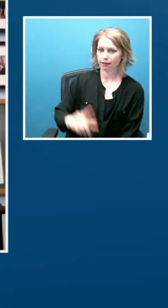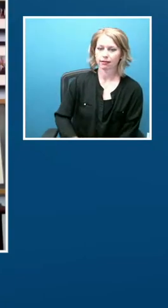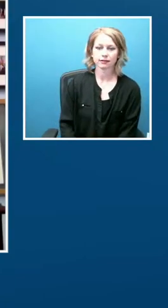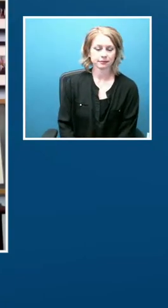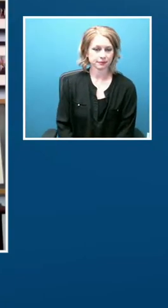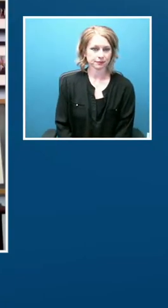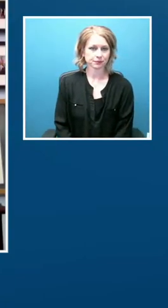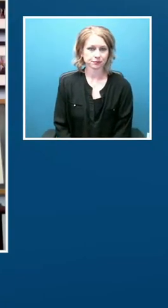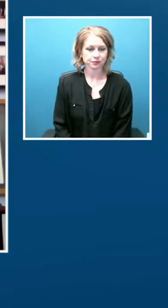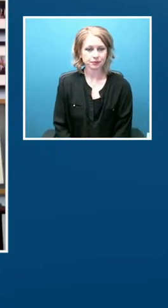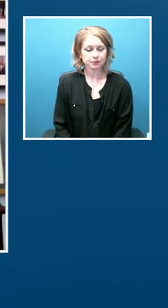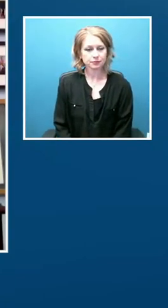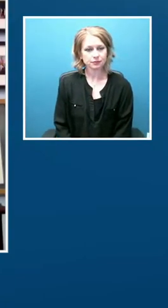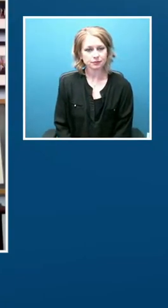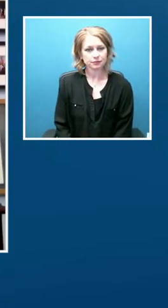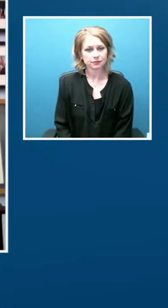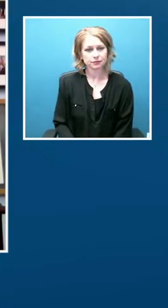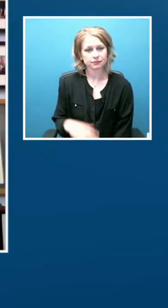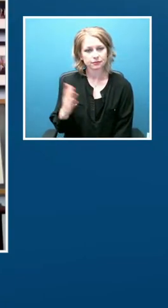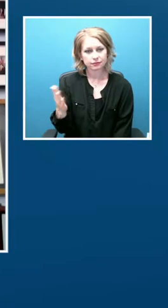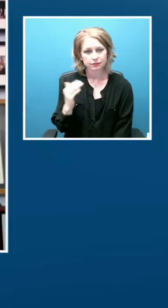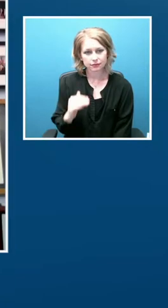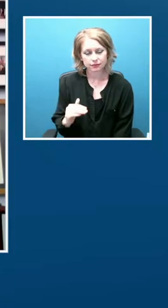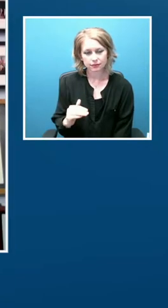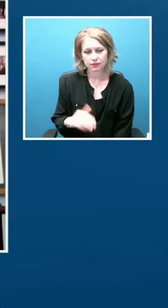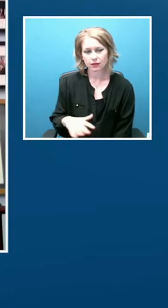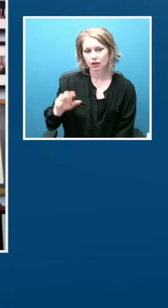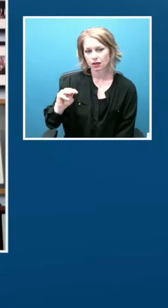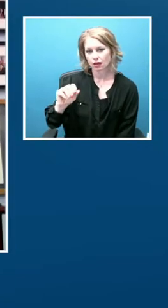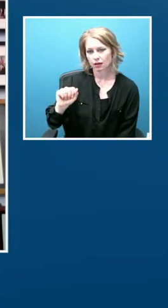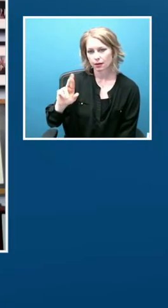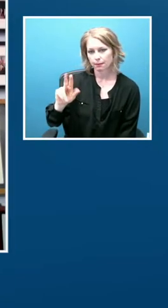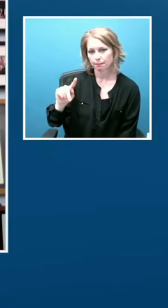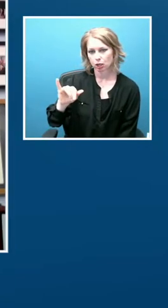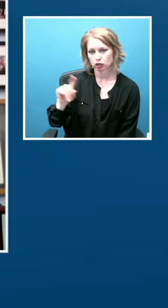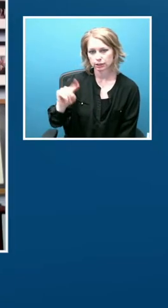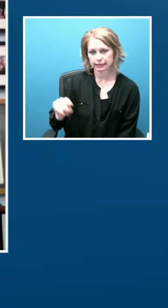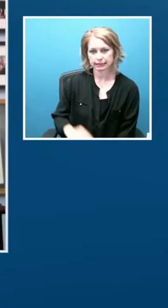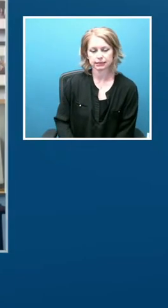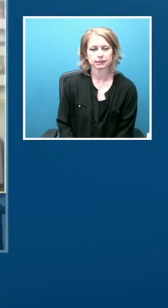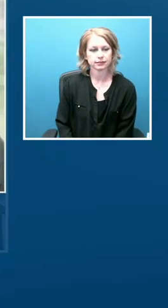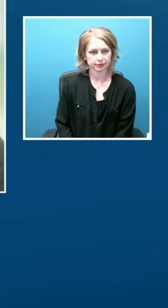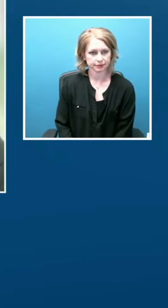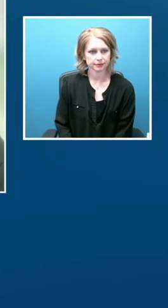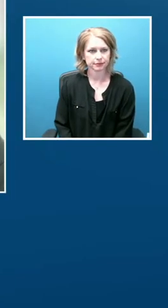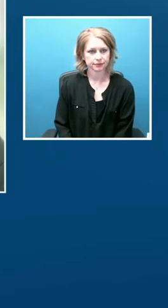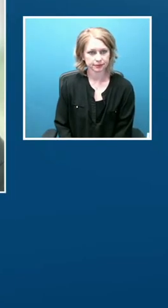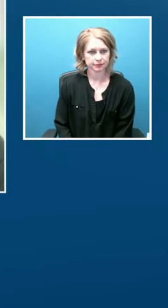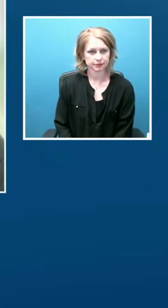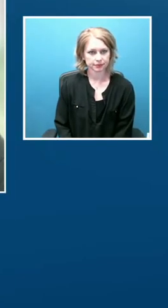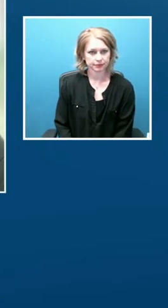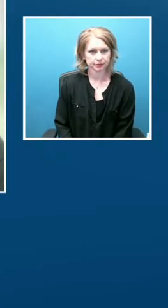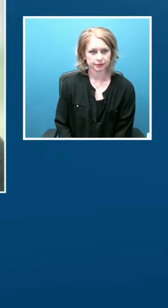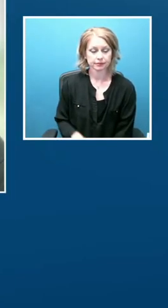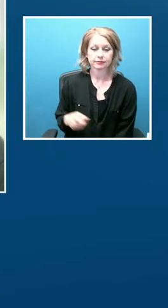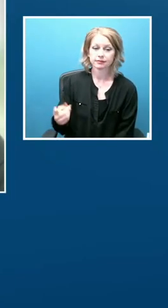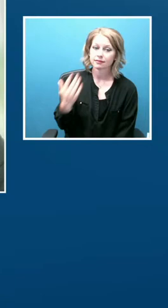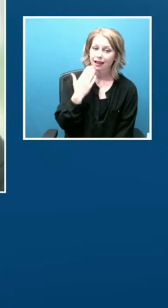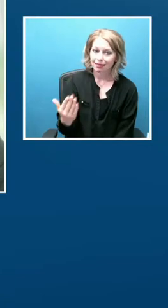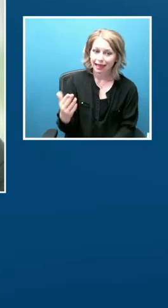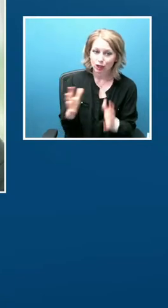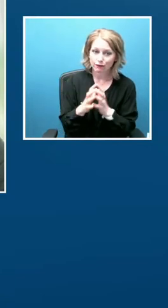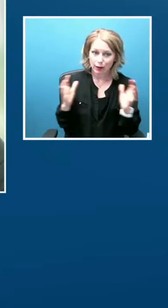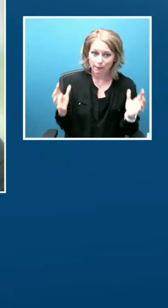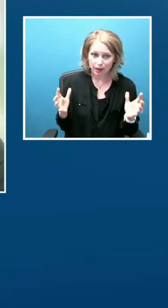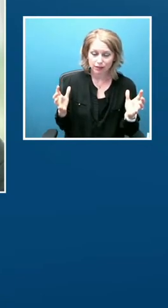Thank you all. Up next, Minnie Ortiz, we will unmute you and the floor is yours. Well, thank you very much, Mr.